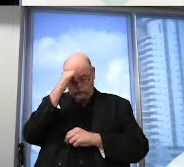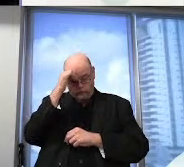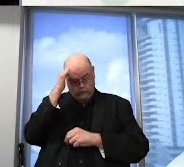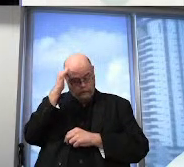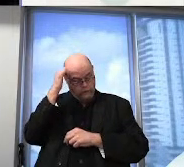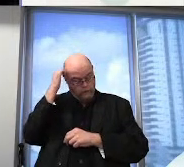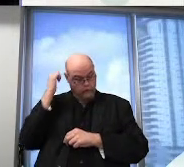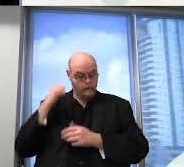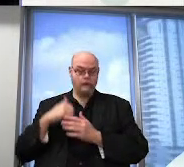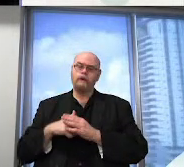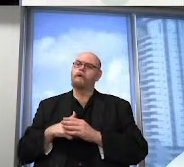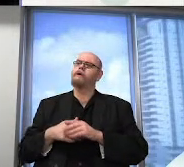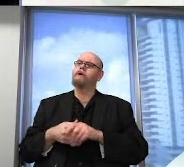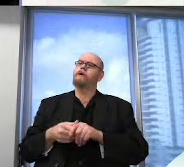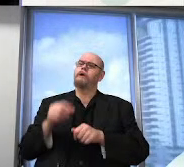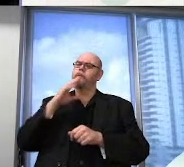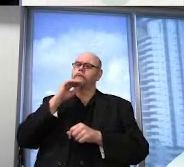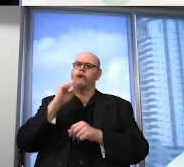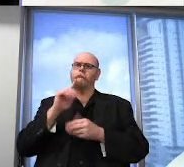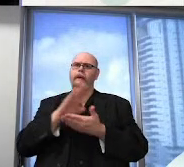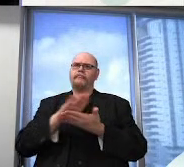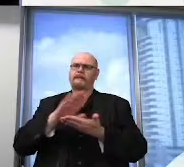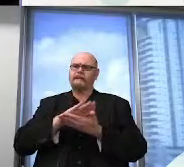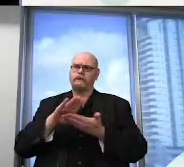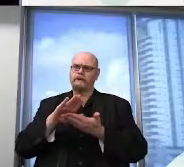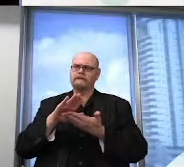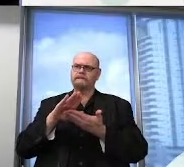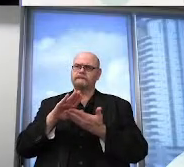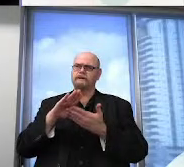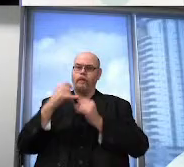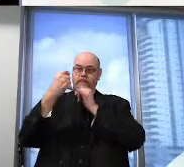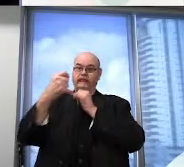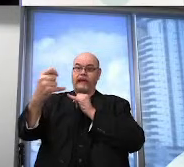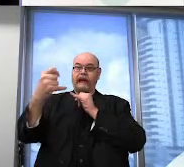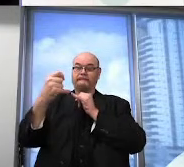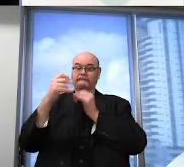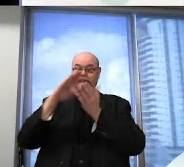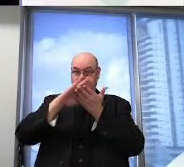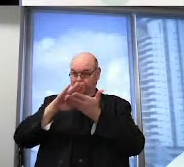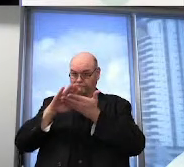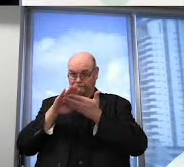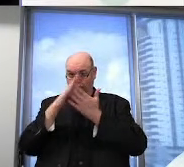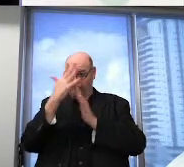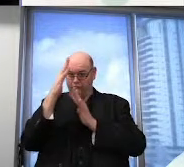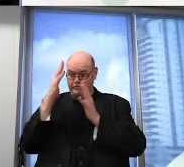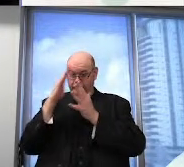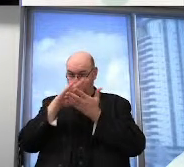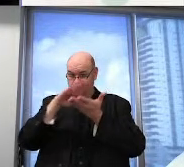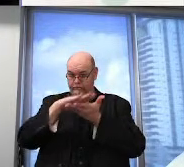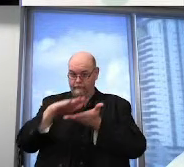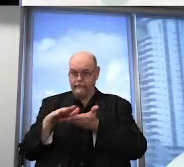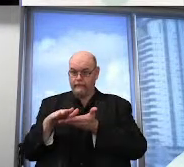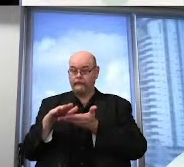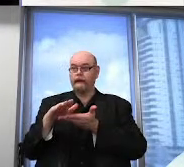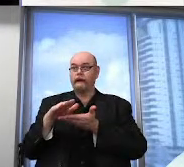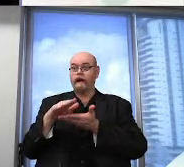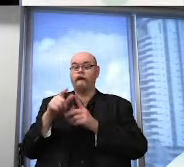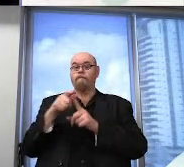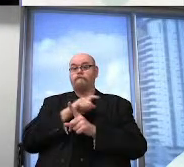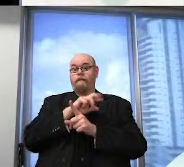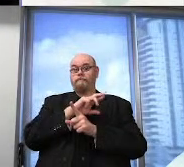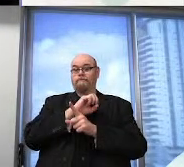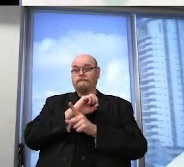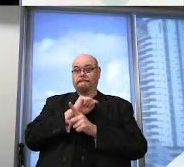talk around the clearings completed on the lines from the island-wide